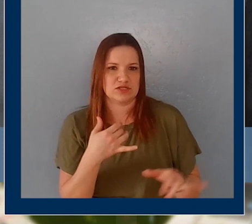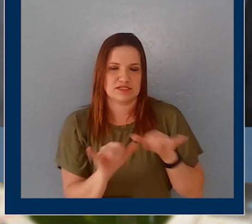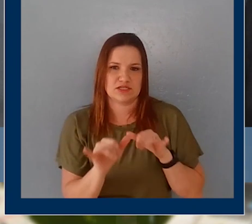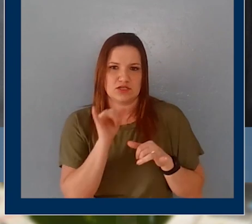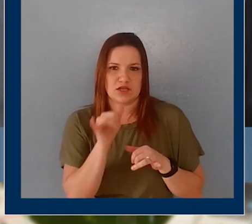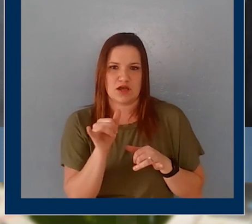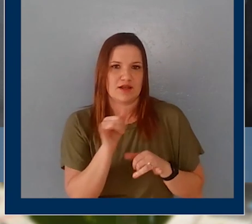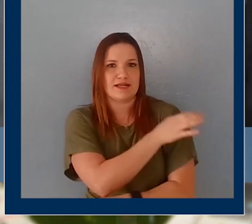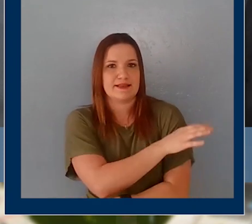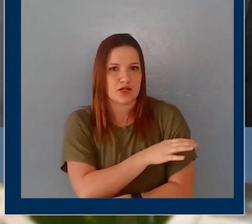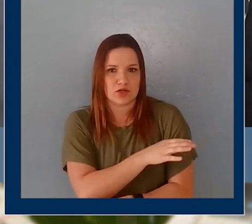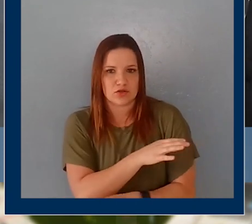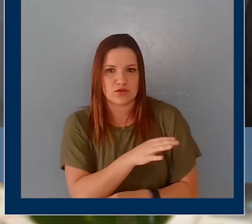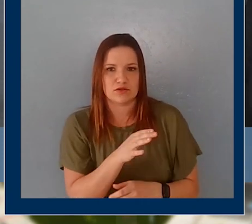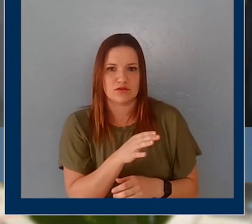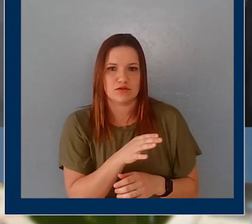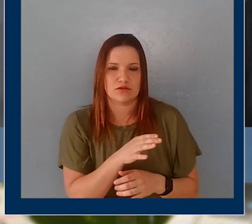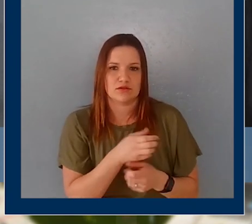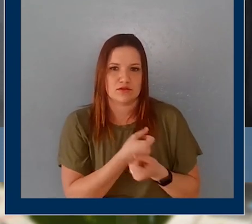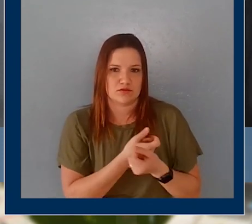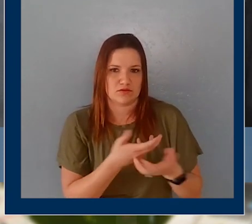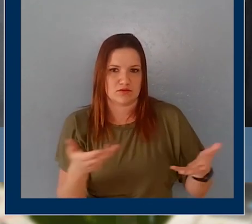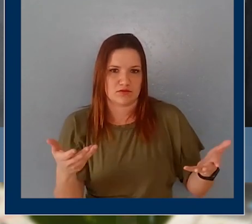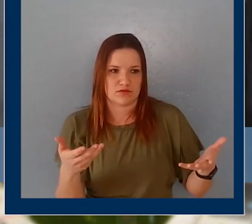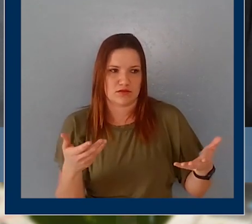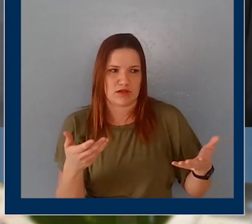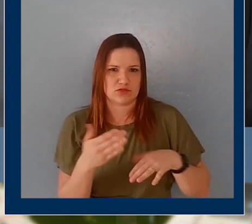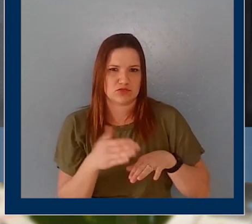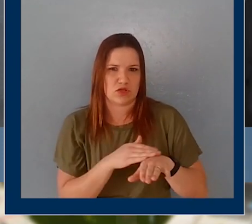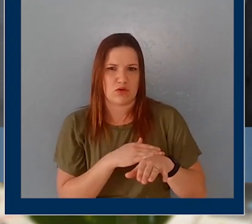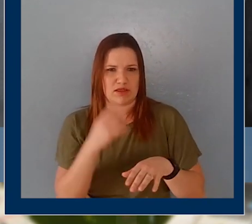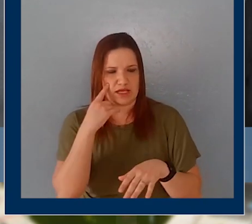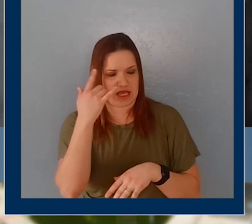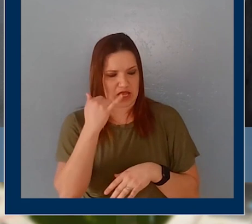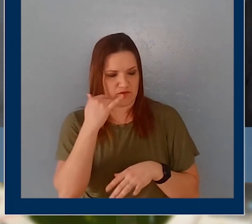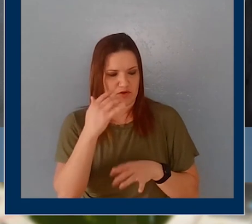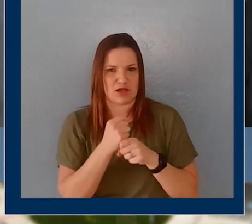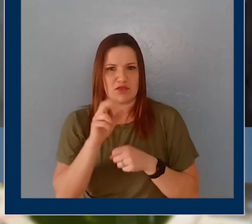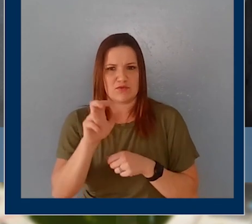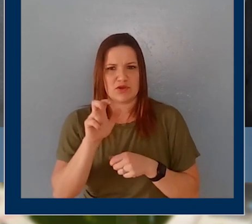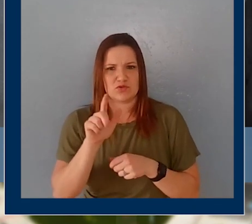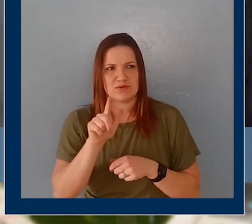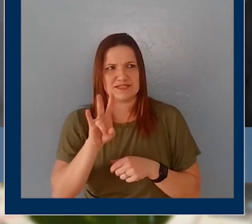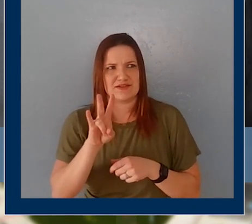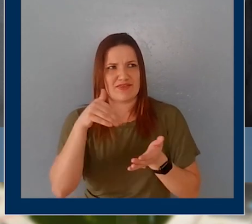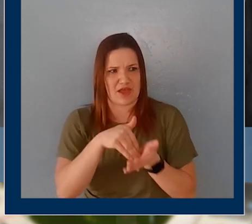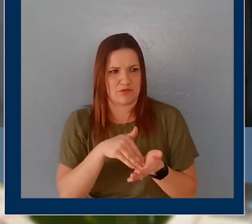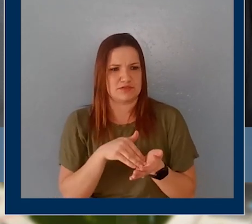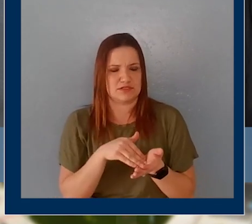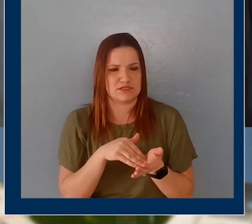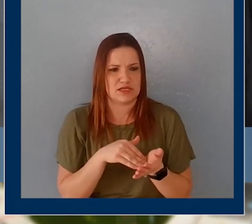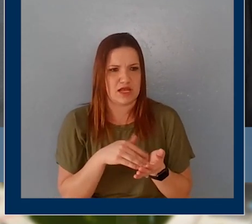because vaccines are still not plentiful. They were doled out rather slowly. I think California